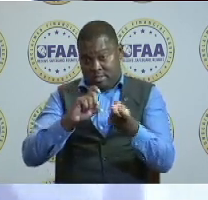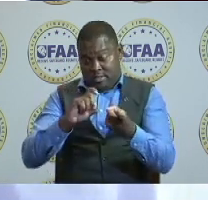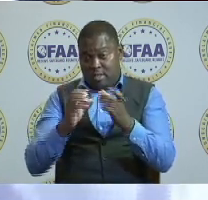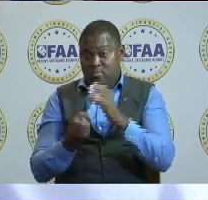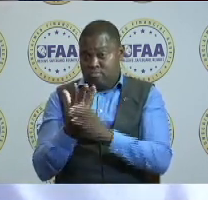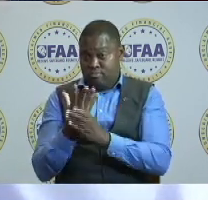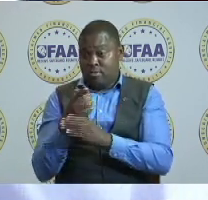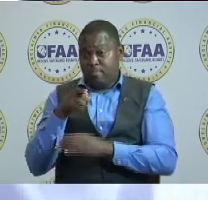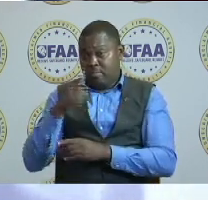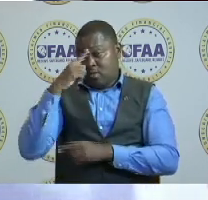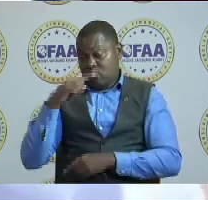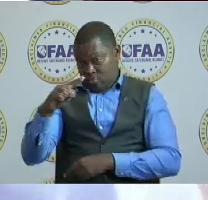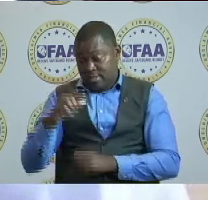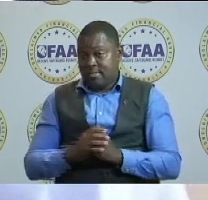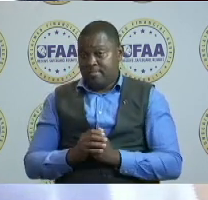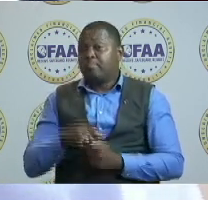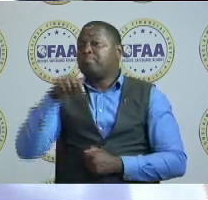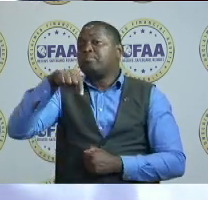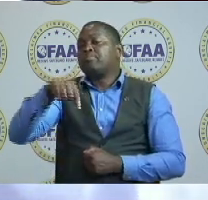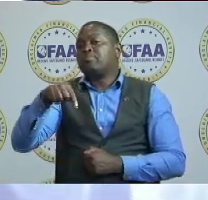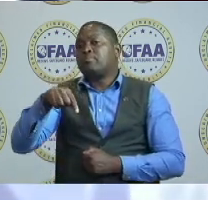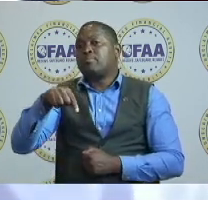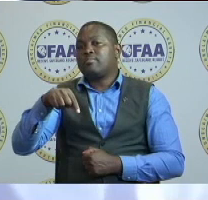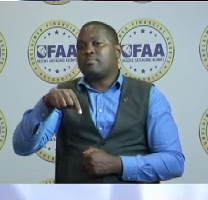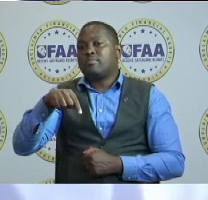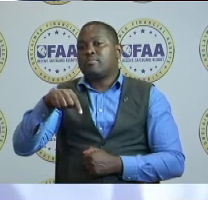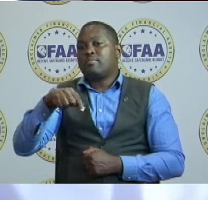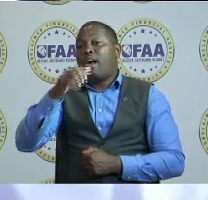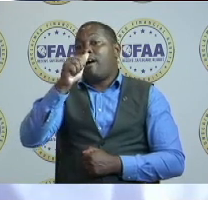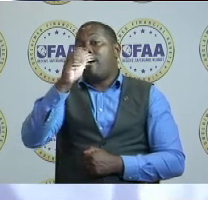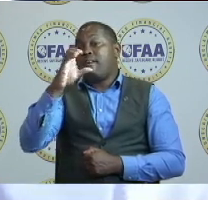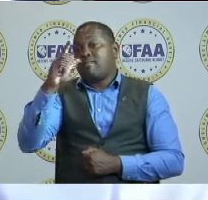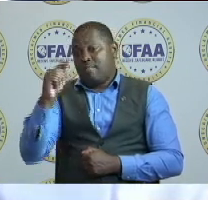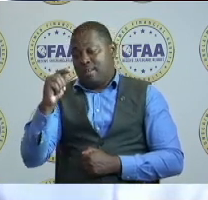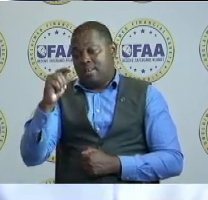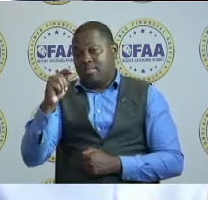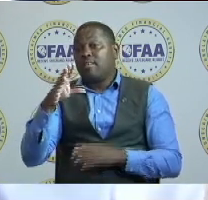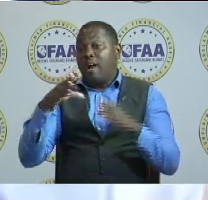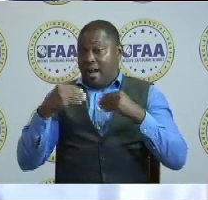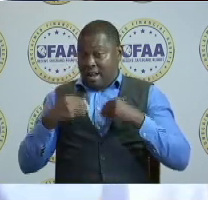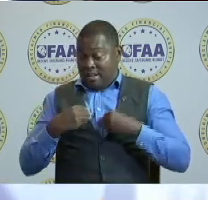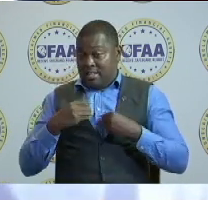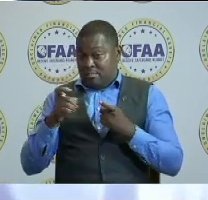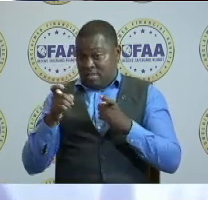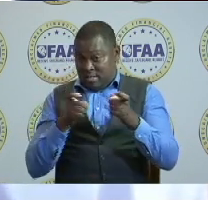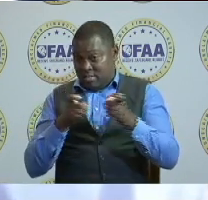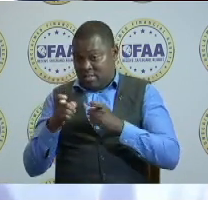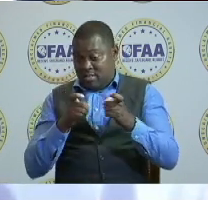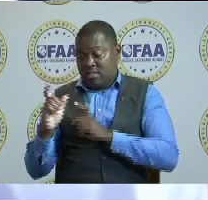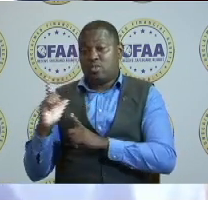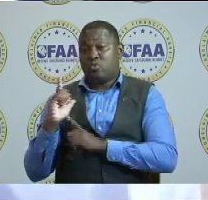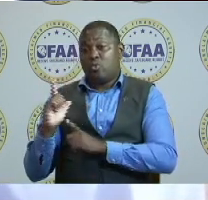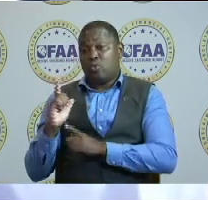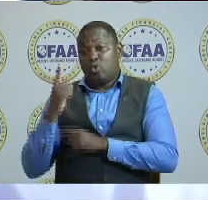the policy. And here, the Act does provide for a legislative framework for dealing with unclaimed